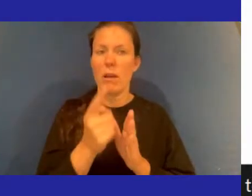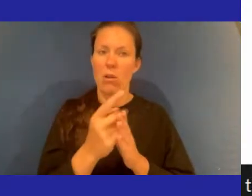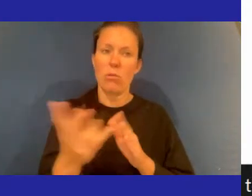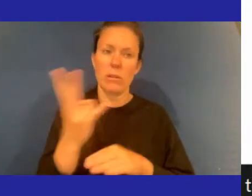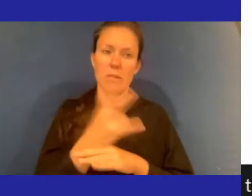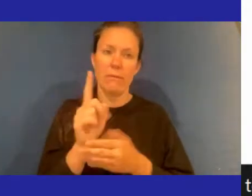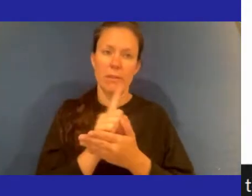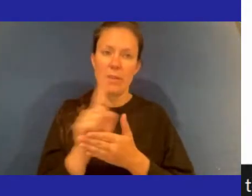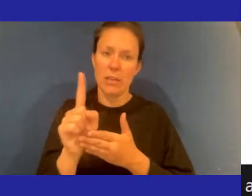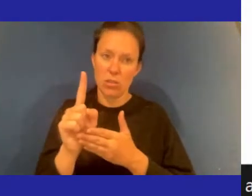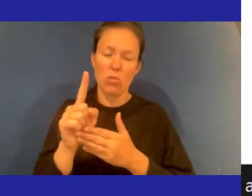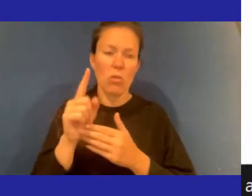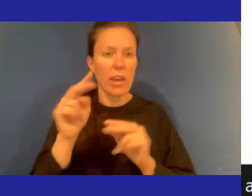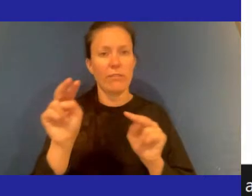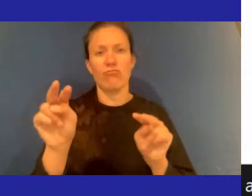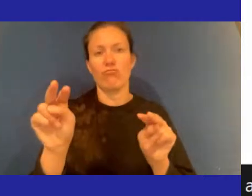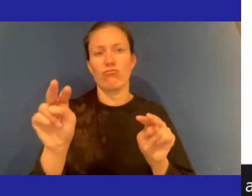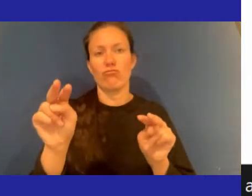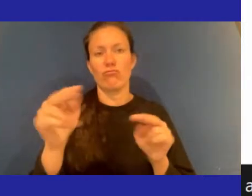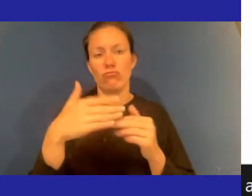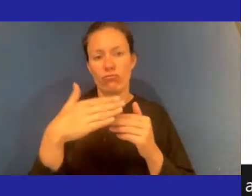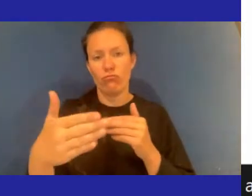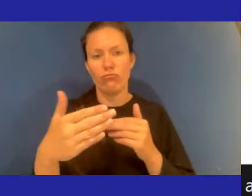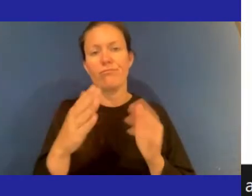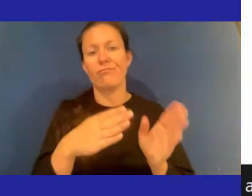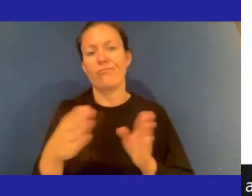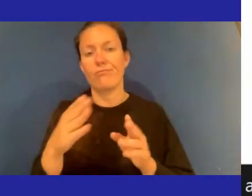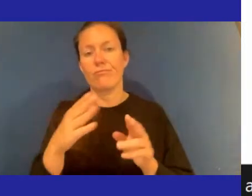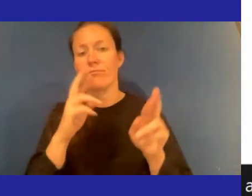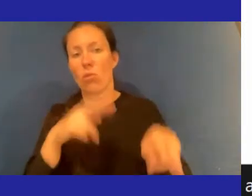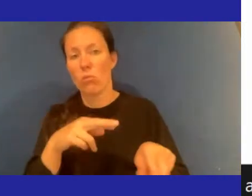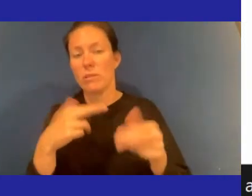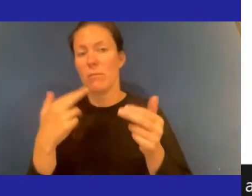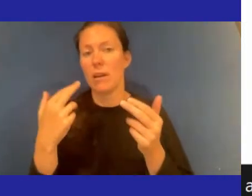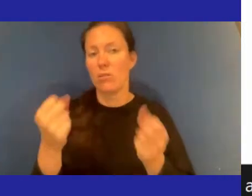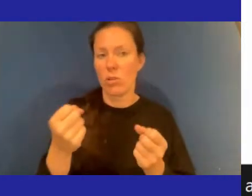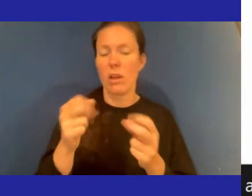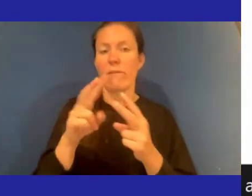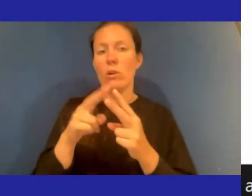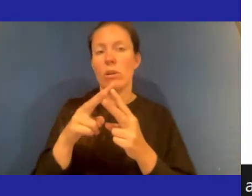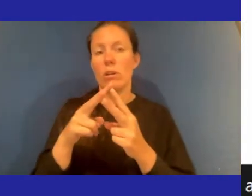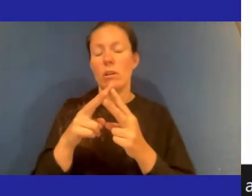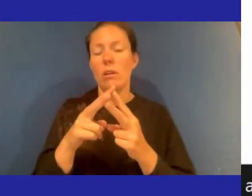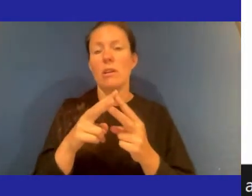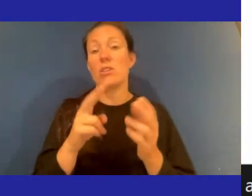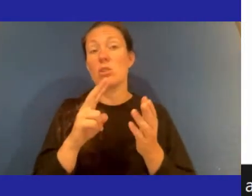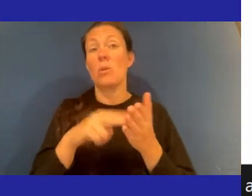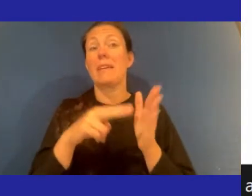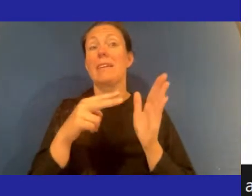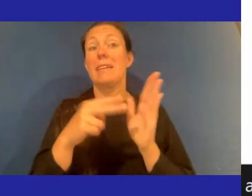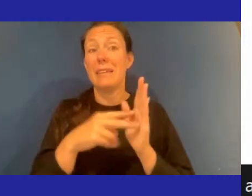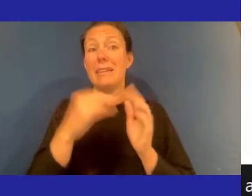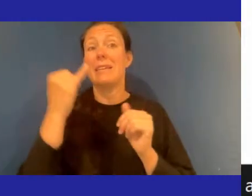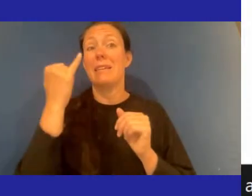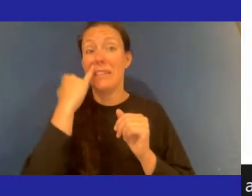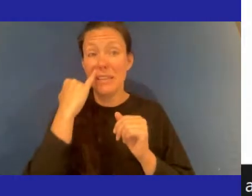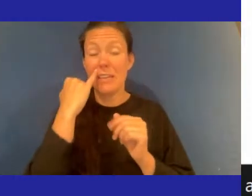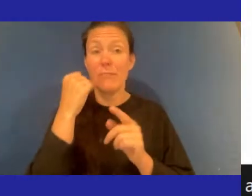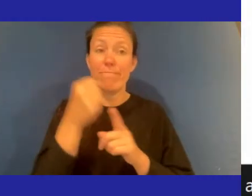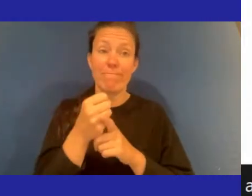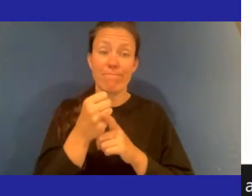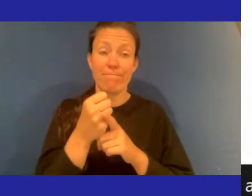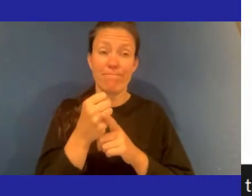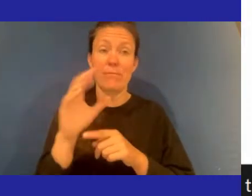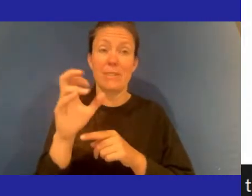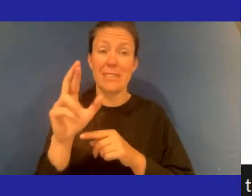perspective. And then respond and recover is really to understand if we had a cyber incident, how would we handle